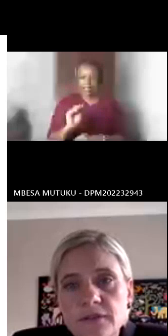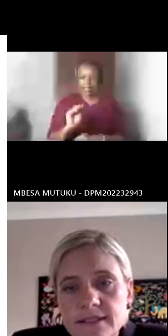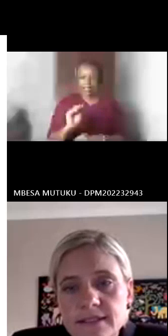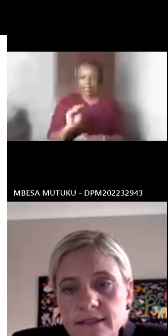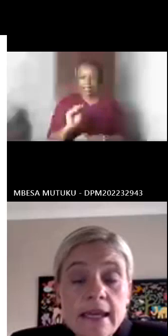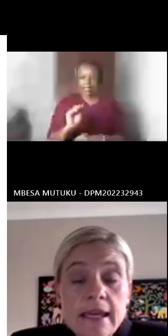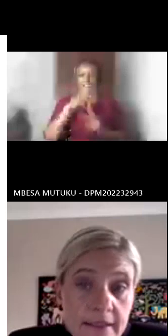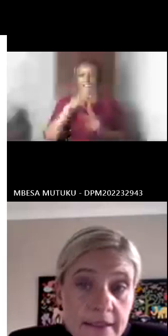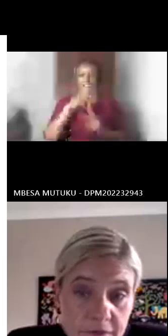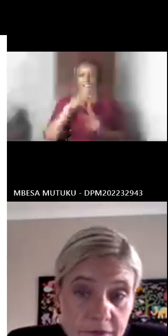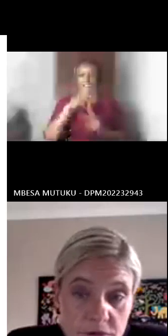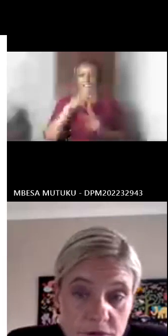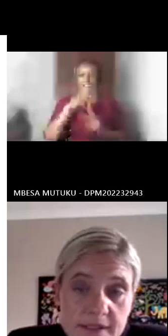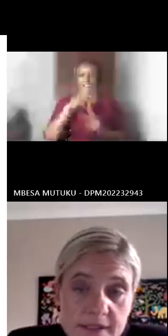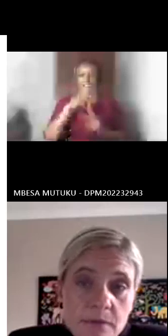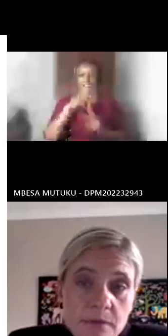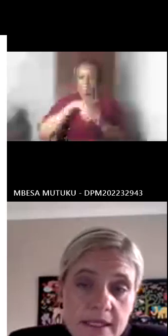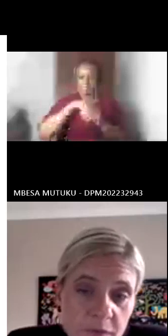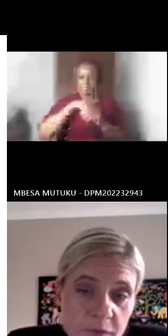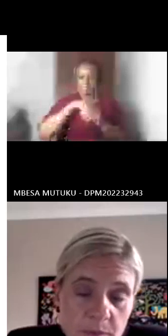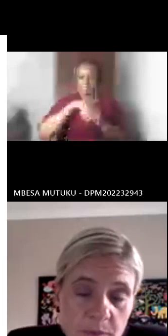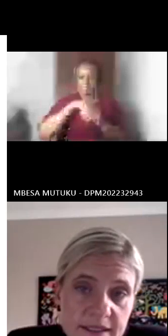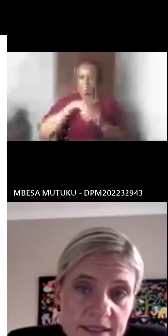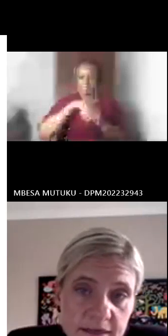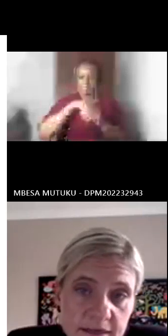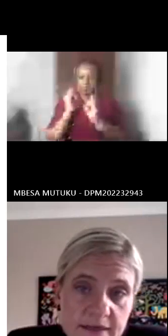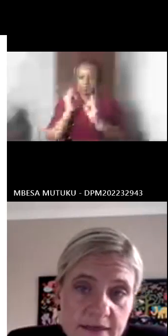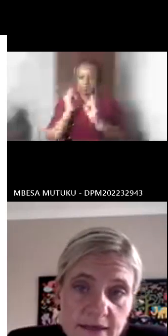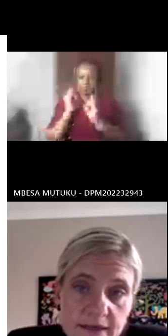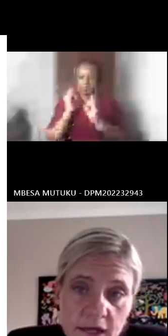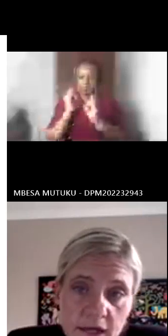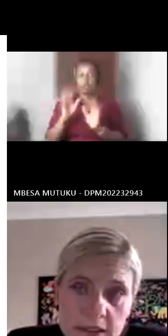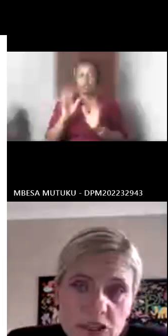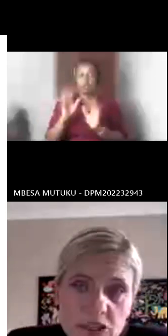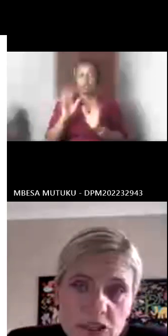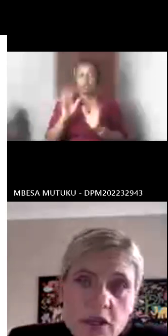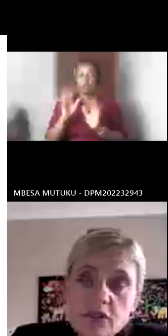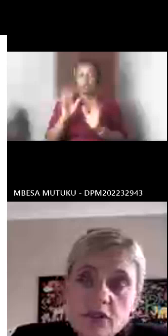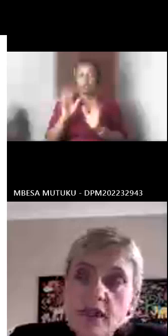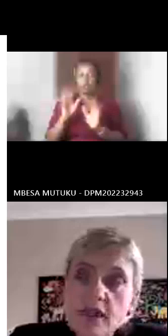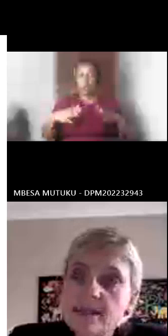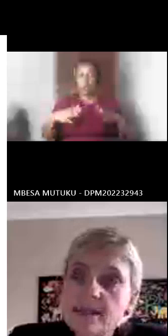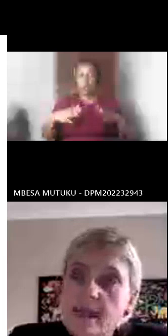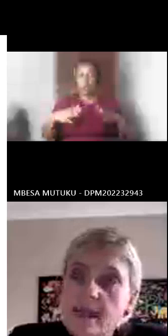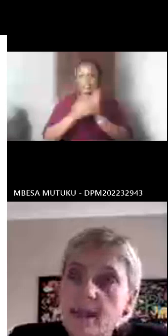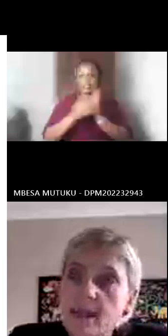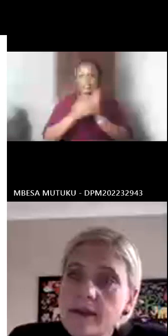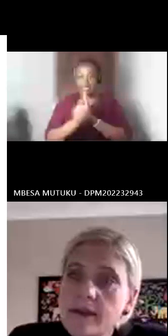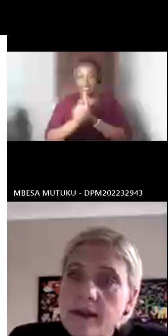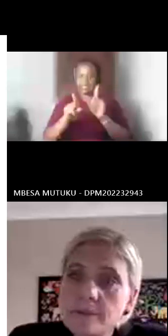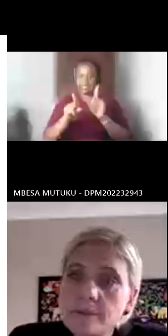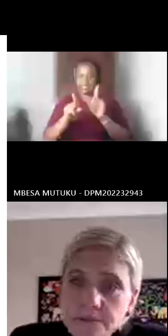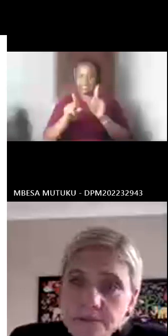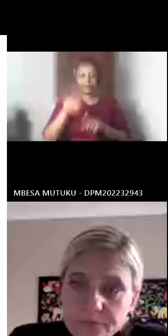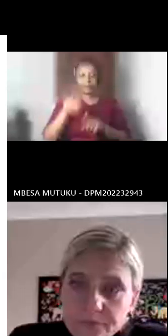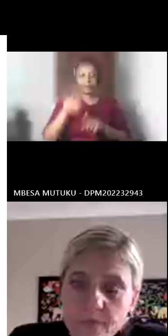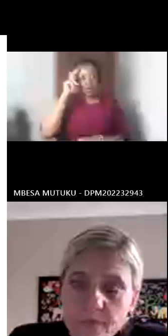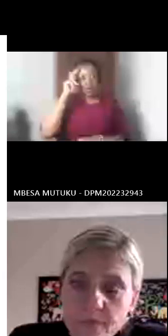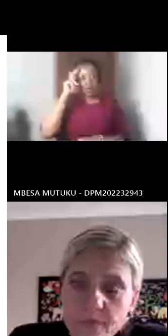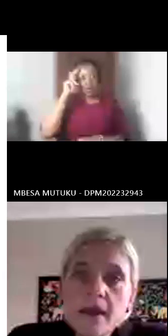to invest in individuals and we give people skills and knowledge so that they may